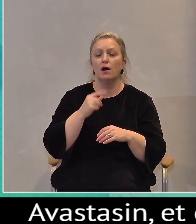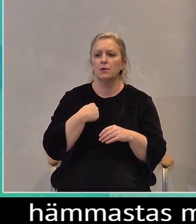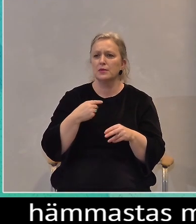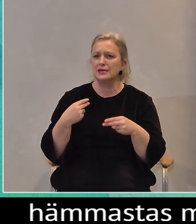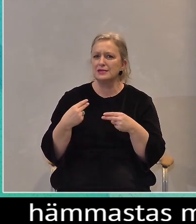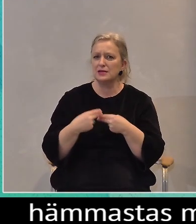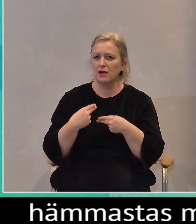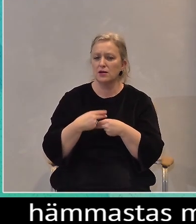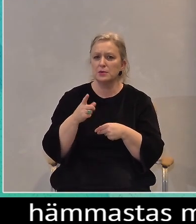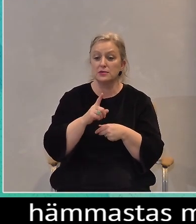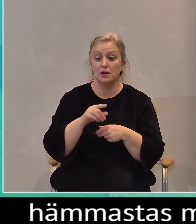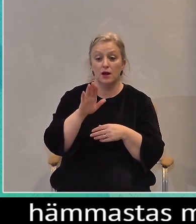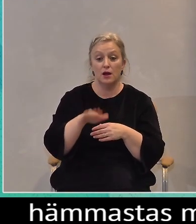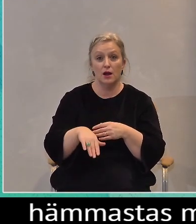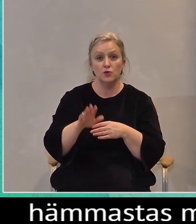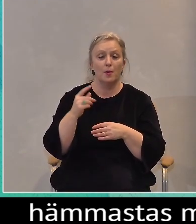vice versa.